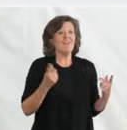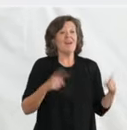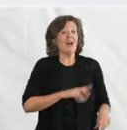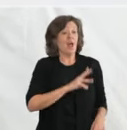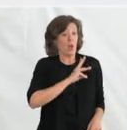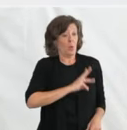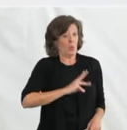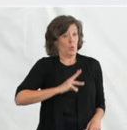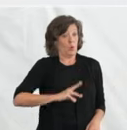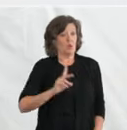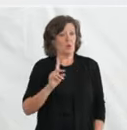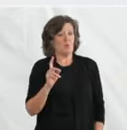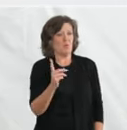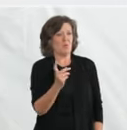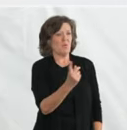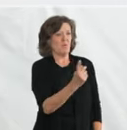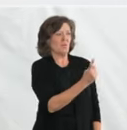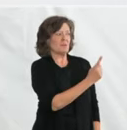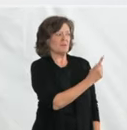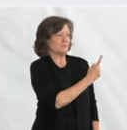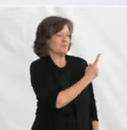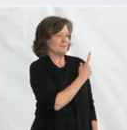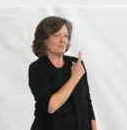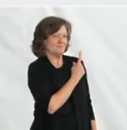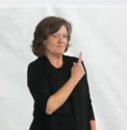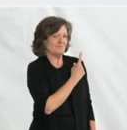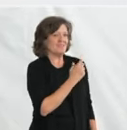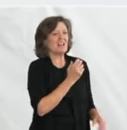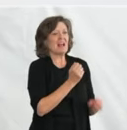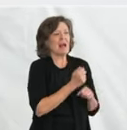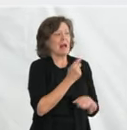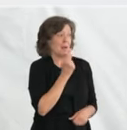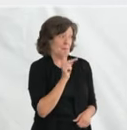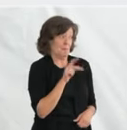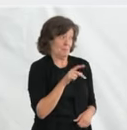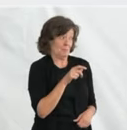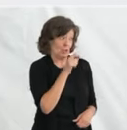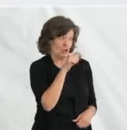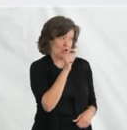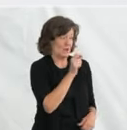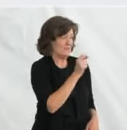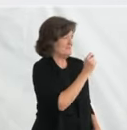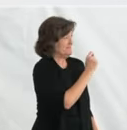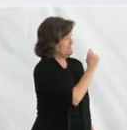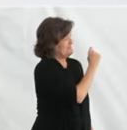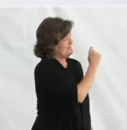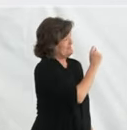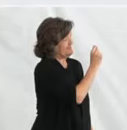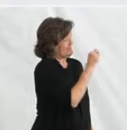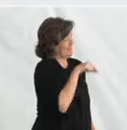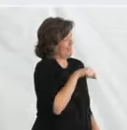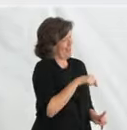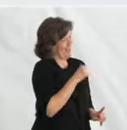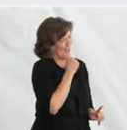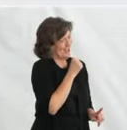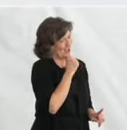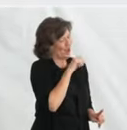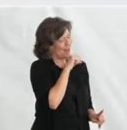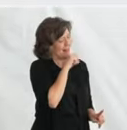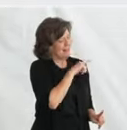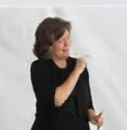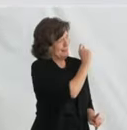of the classroom, picked up that piece of purple chalk, and made a mark beside Alicia's name.